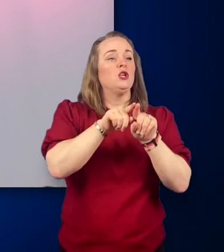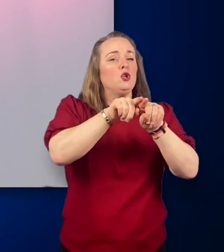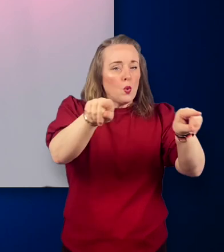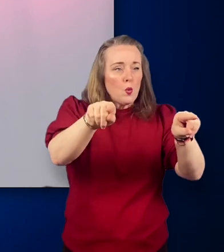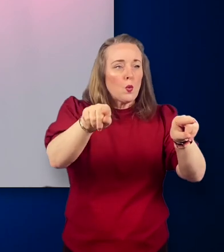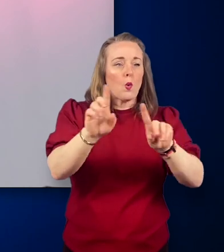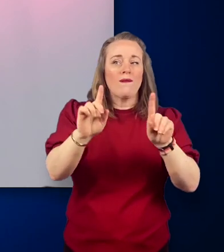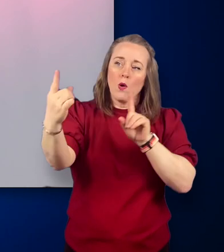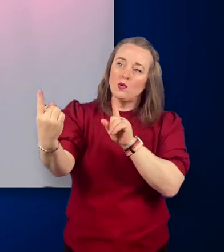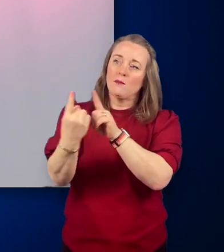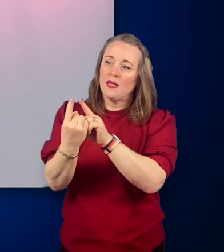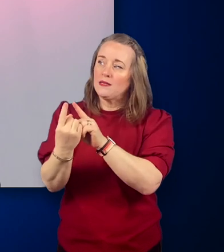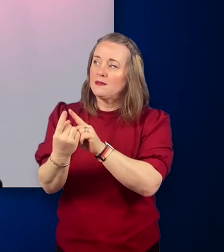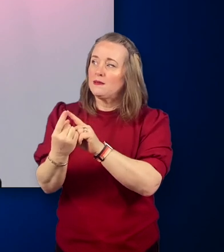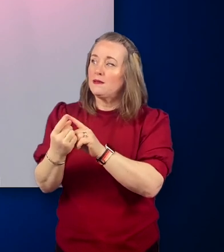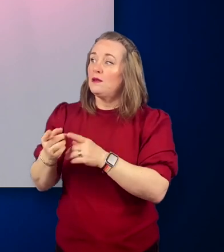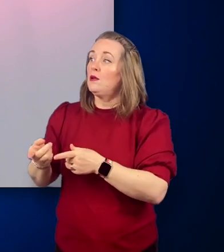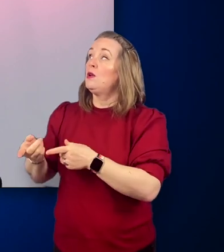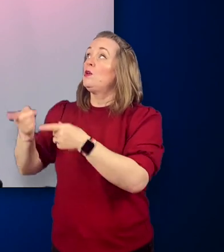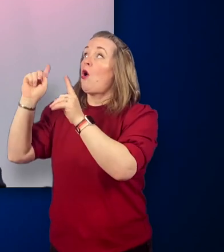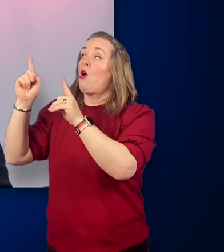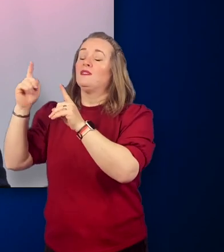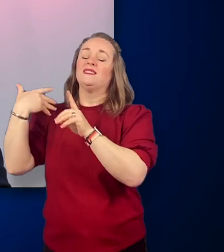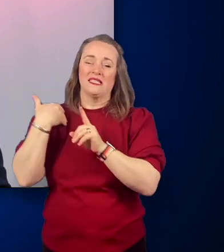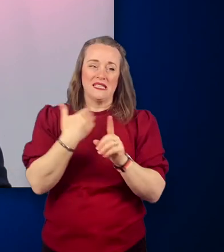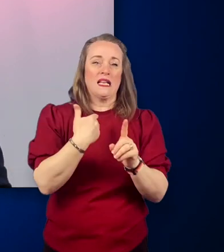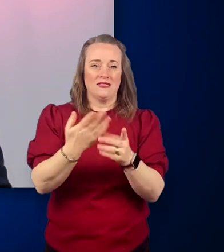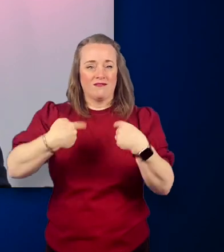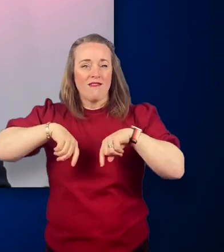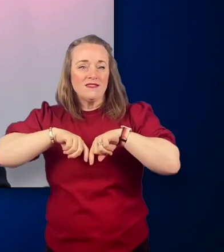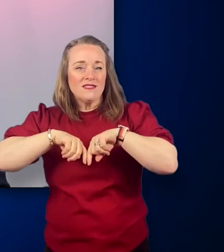is a sender God. He's a goer.